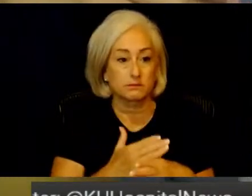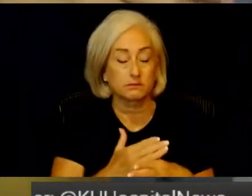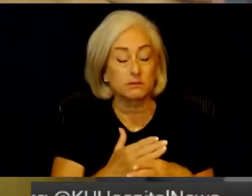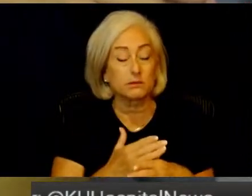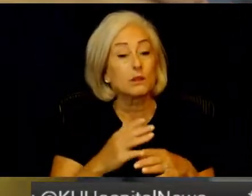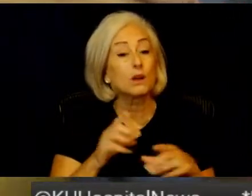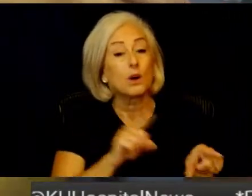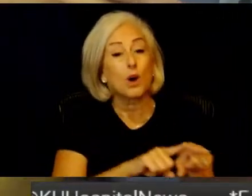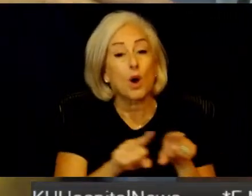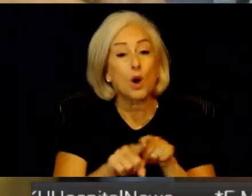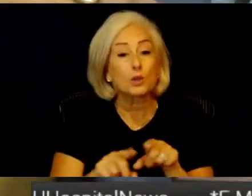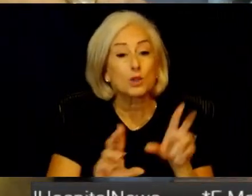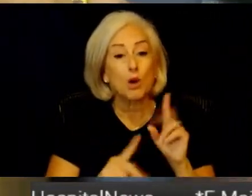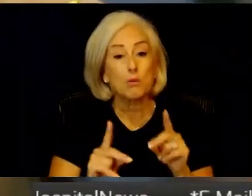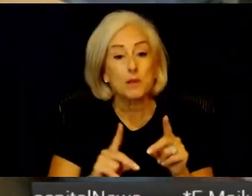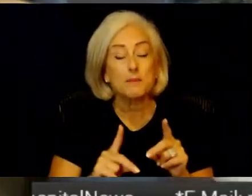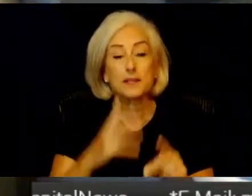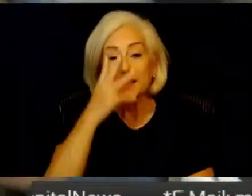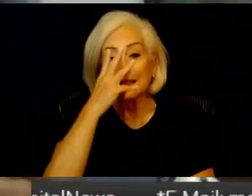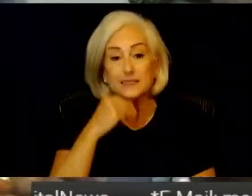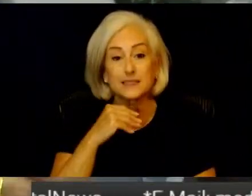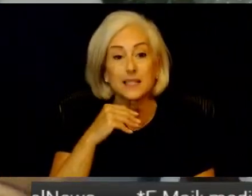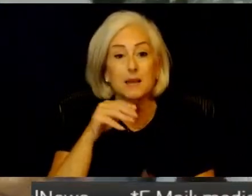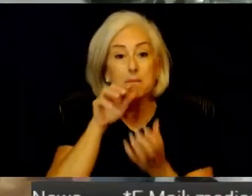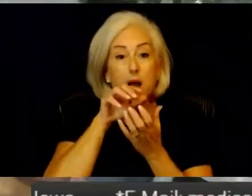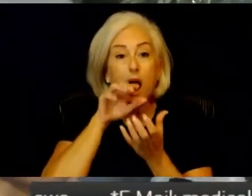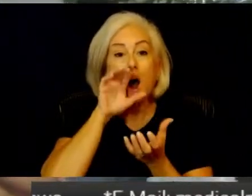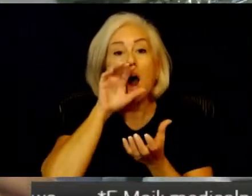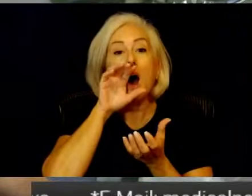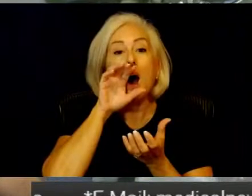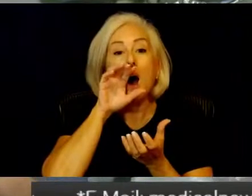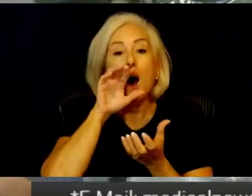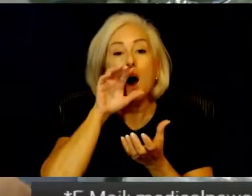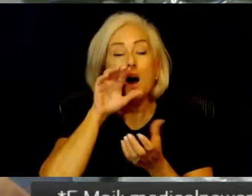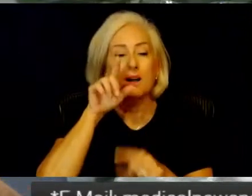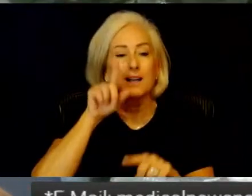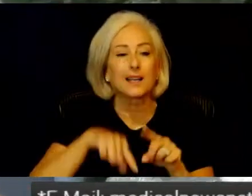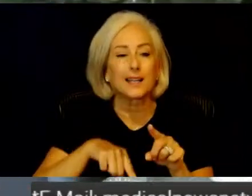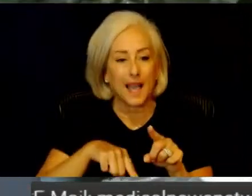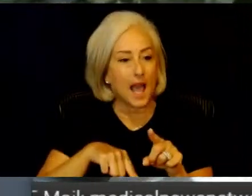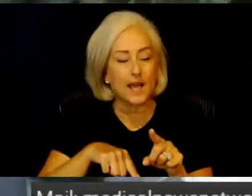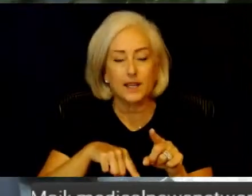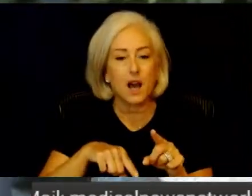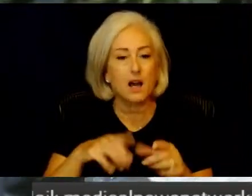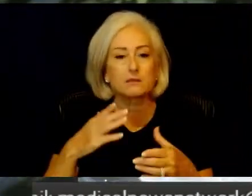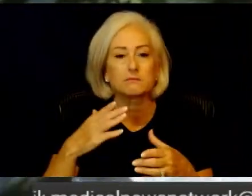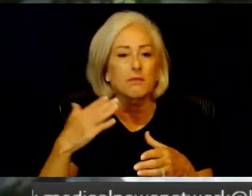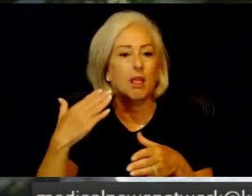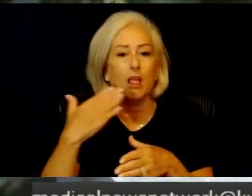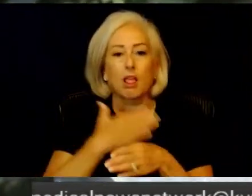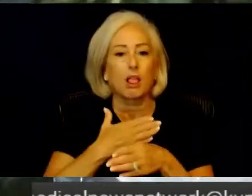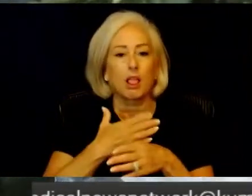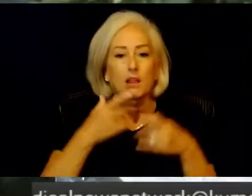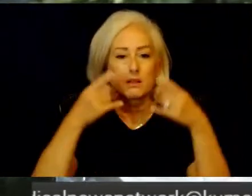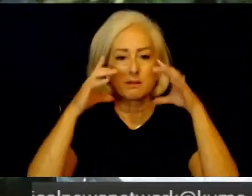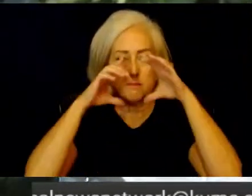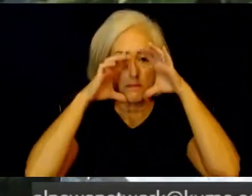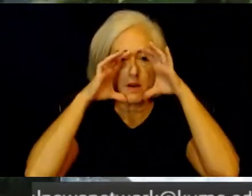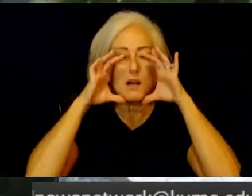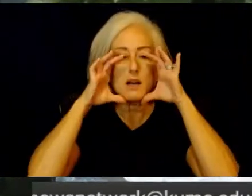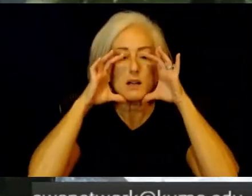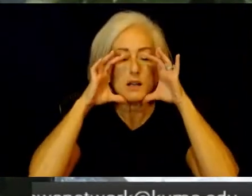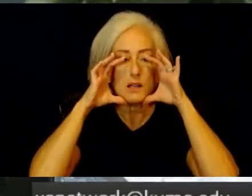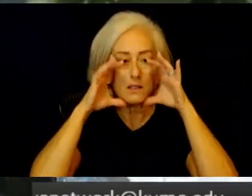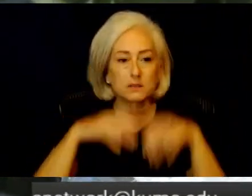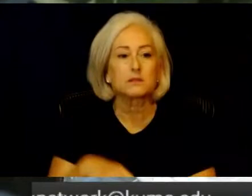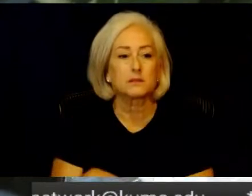with their mouth open at night and cannot tolerate anything like this, the full face mask or a hybrid mask like this is also, you can see, not a very